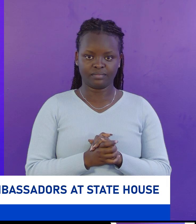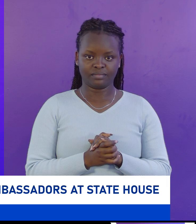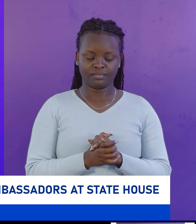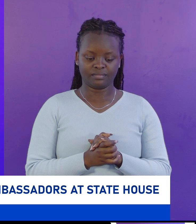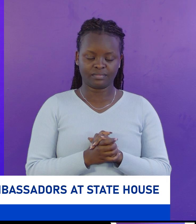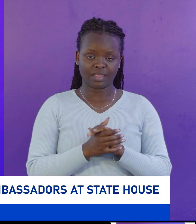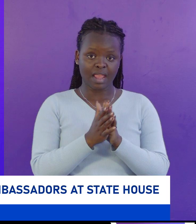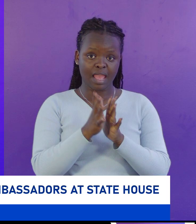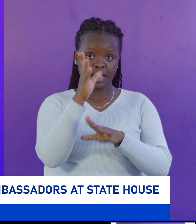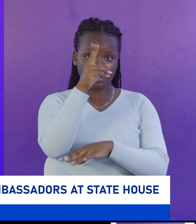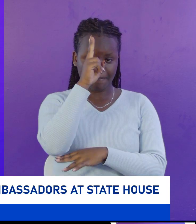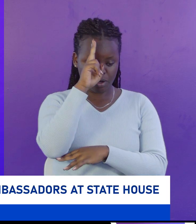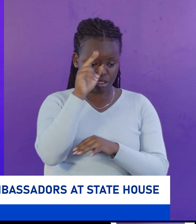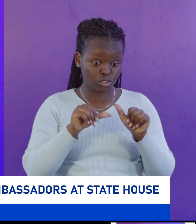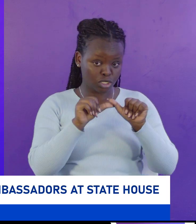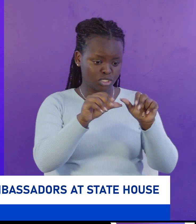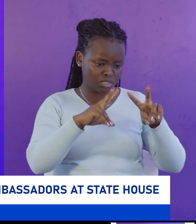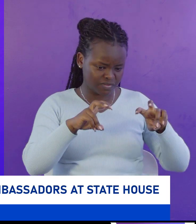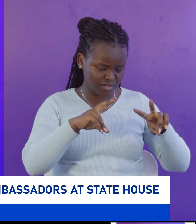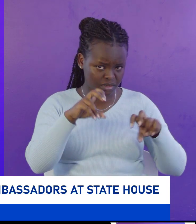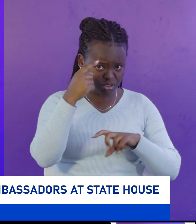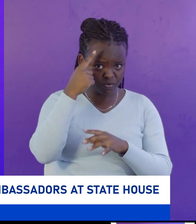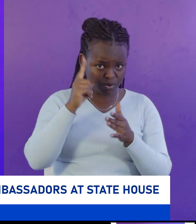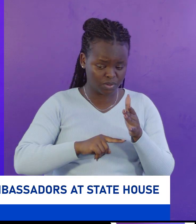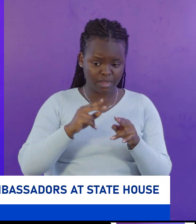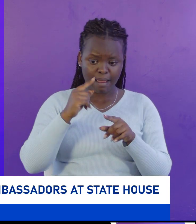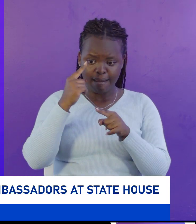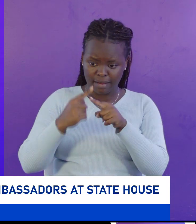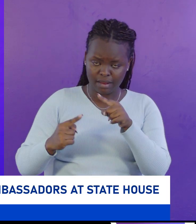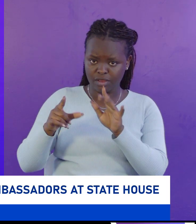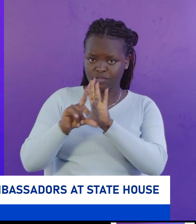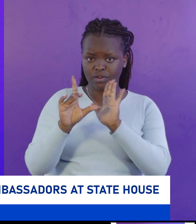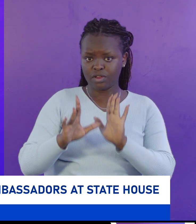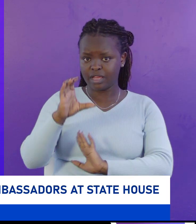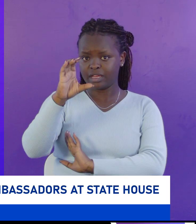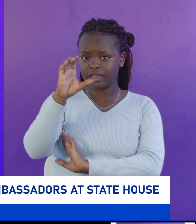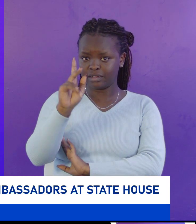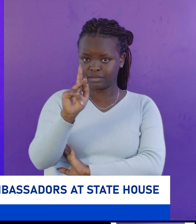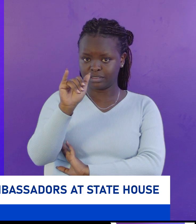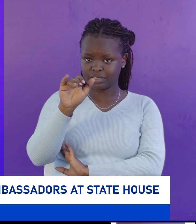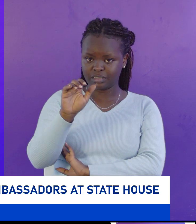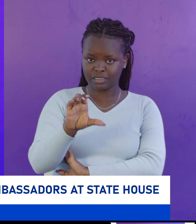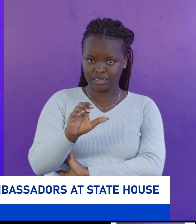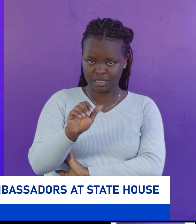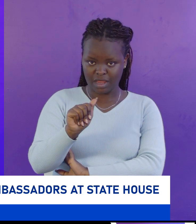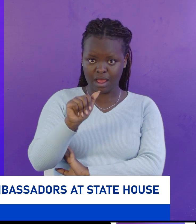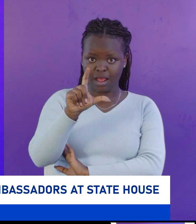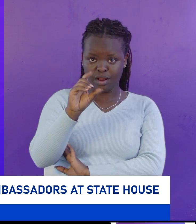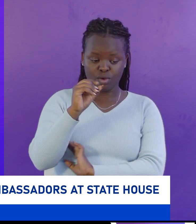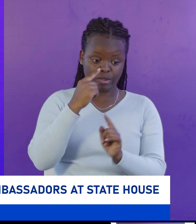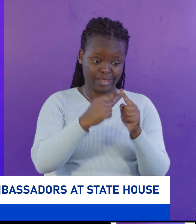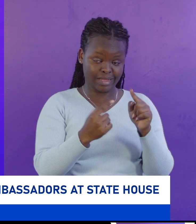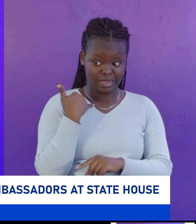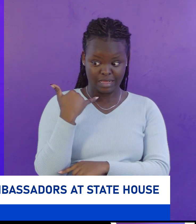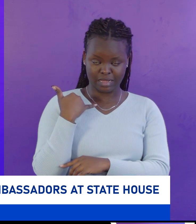The police are continuing with the investigations into the murder of lawyer Charlo Bobu, where he was killed yesterday